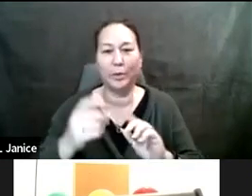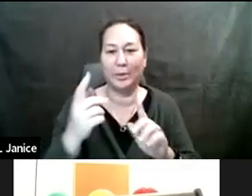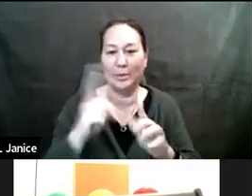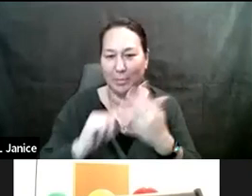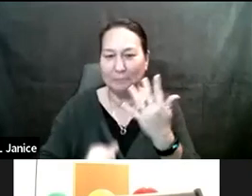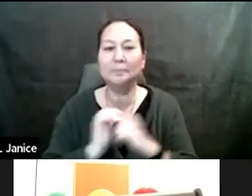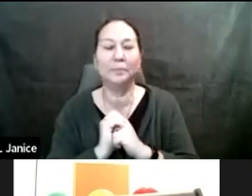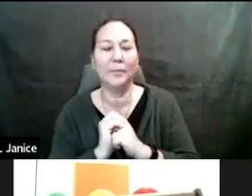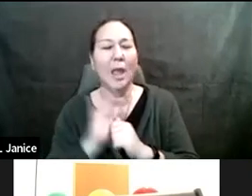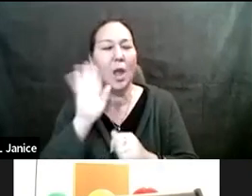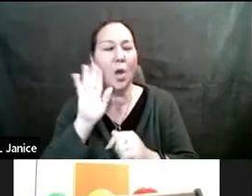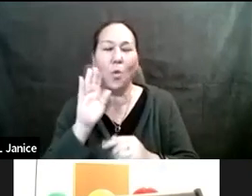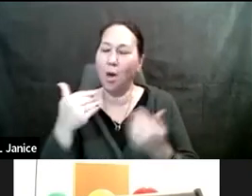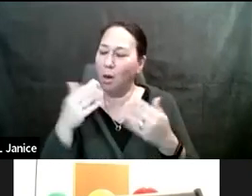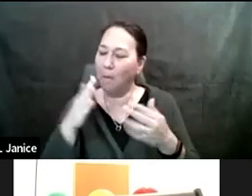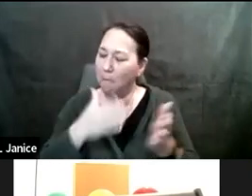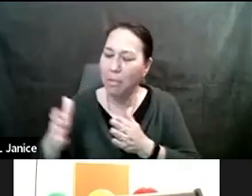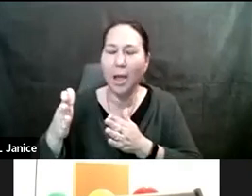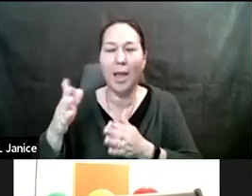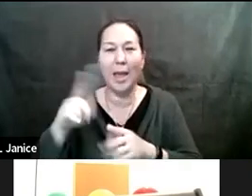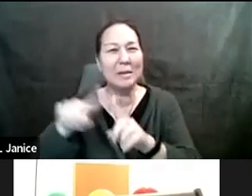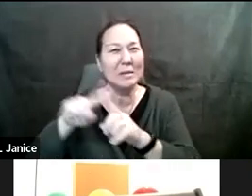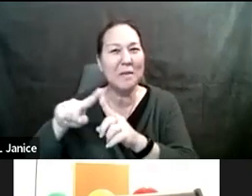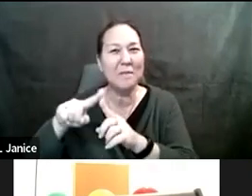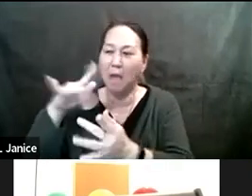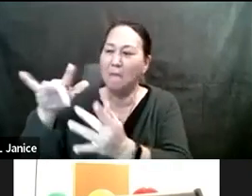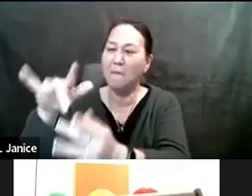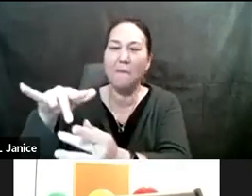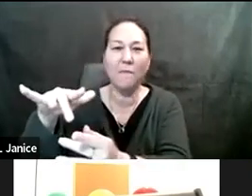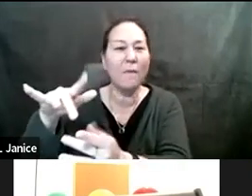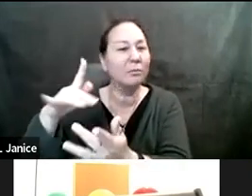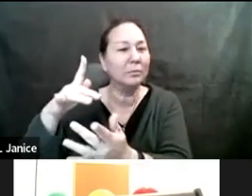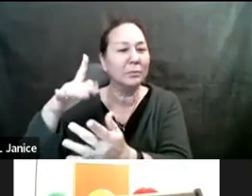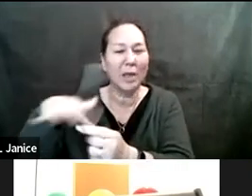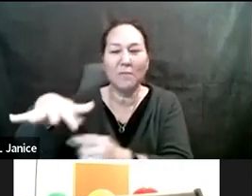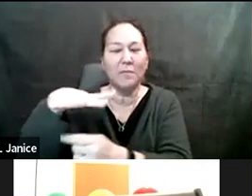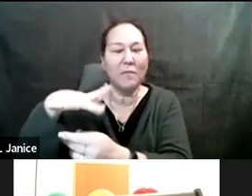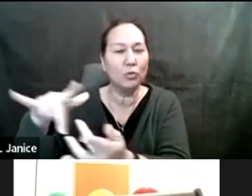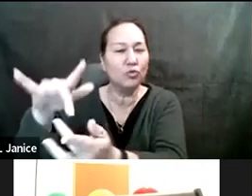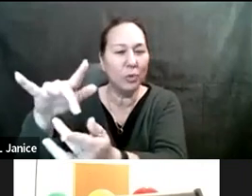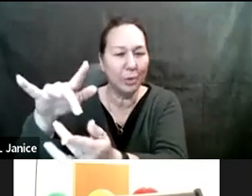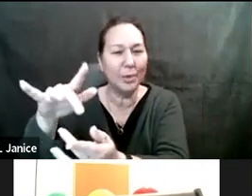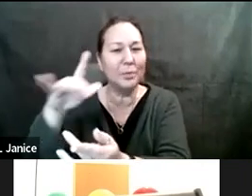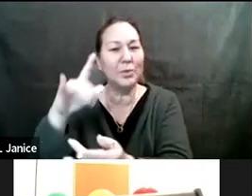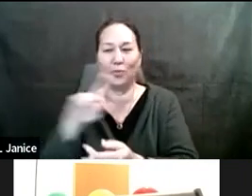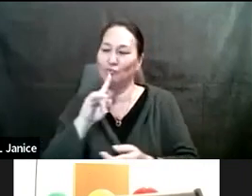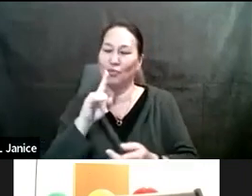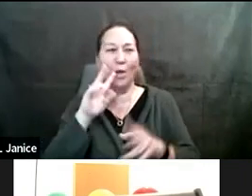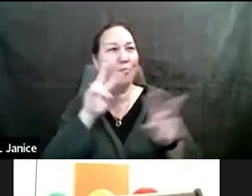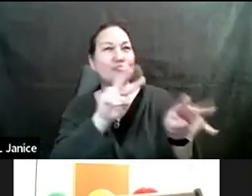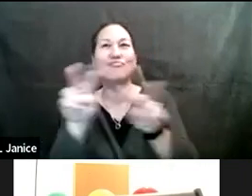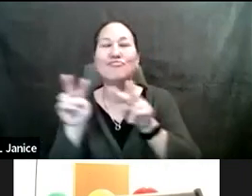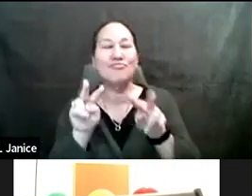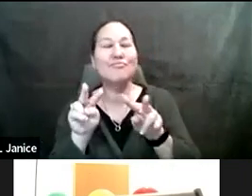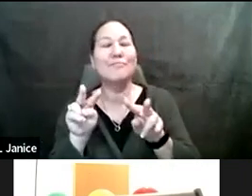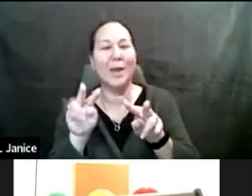explore the community and enjoy a fun-filled summer outside the classroom so those are just some examples of